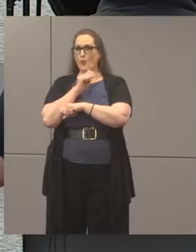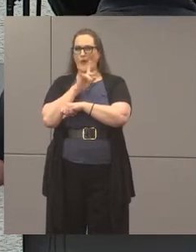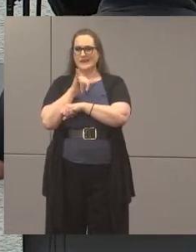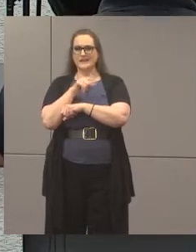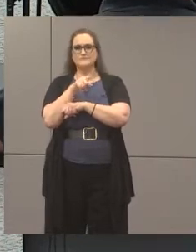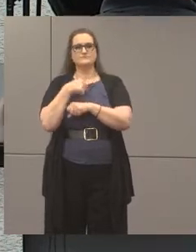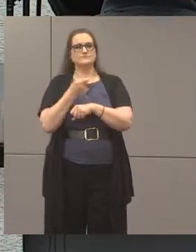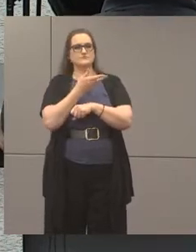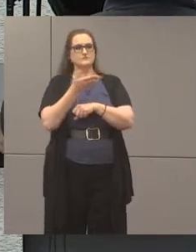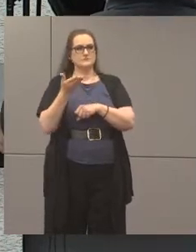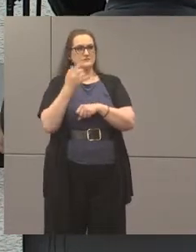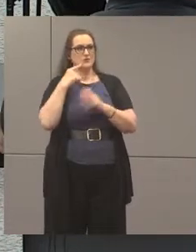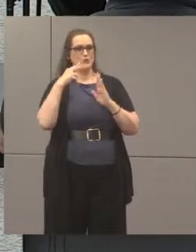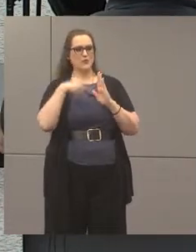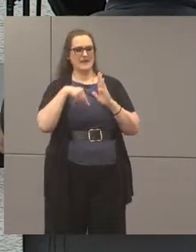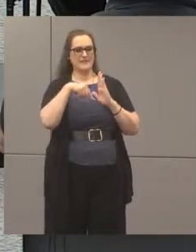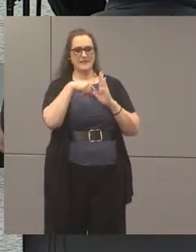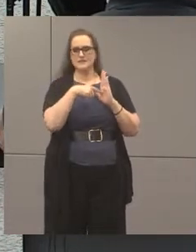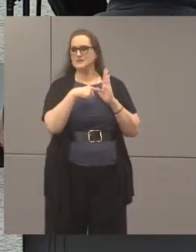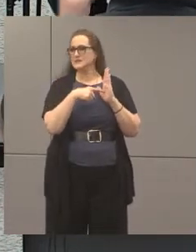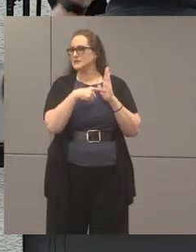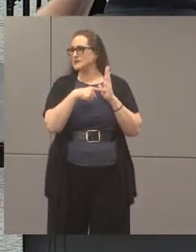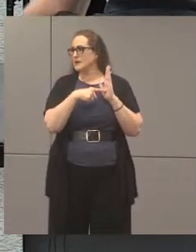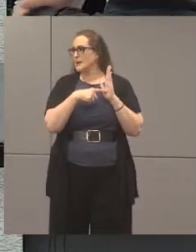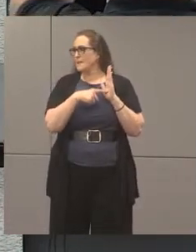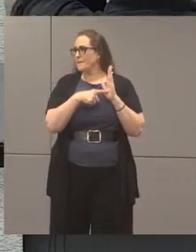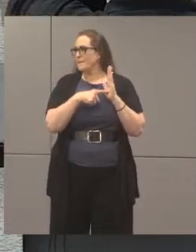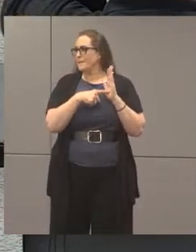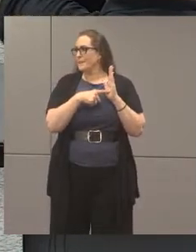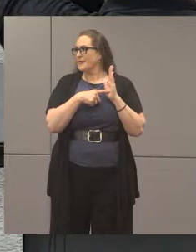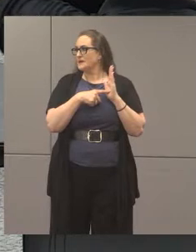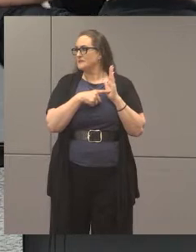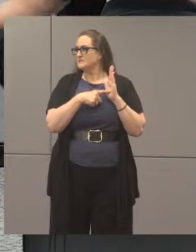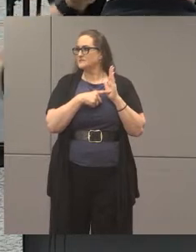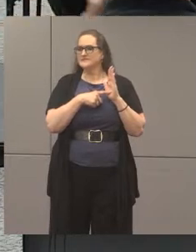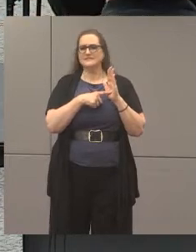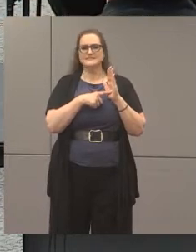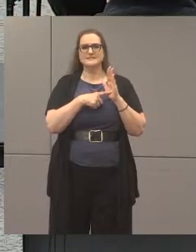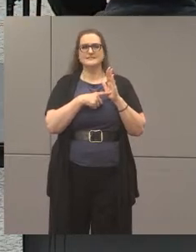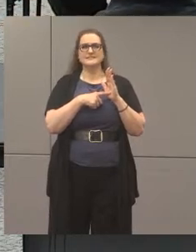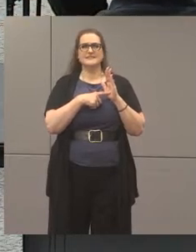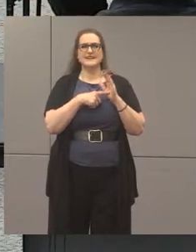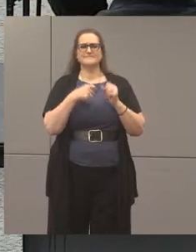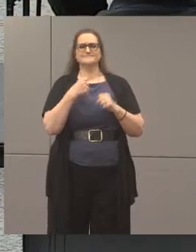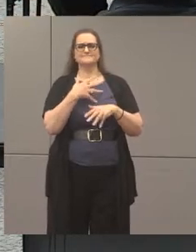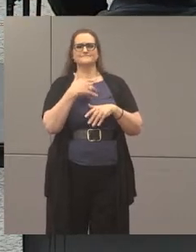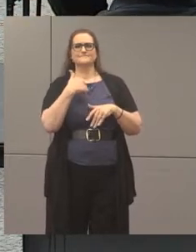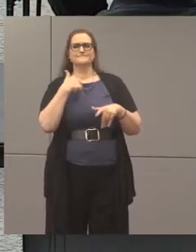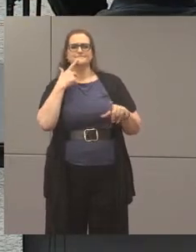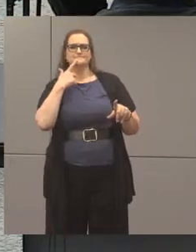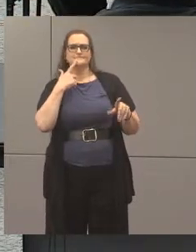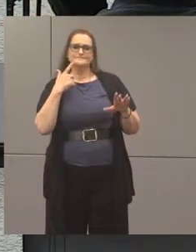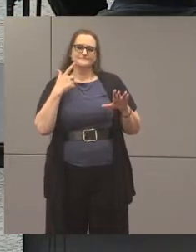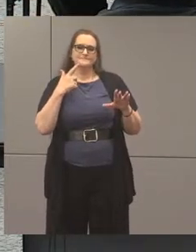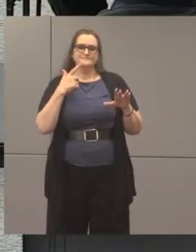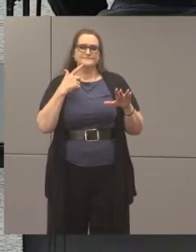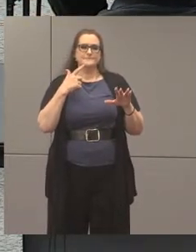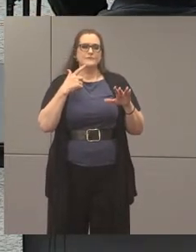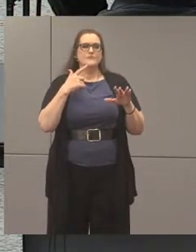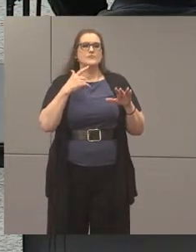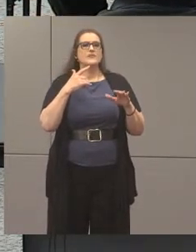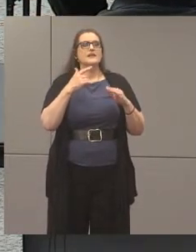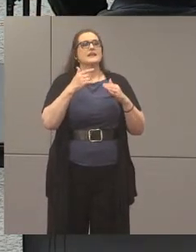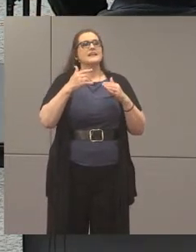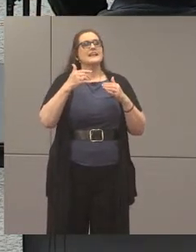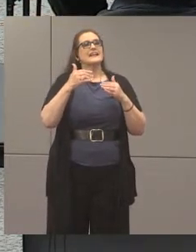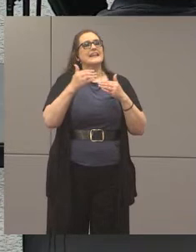There's a couple things reading this that alarms me. One of these that said, even when every